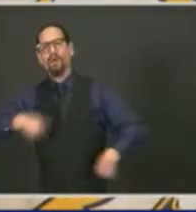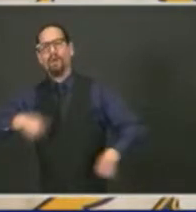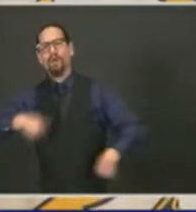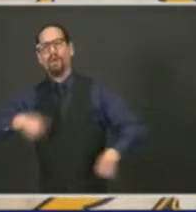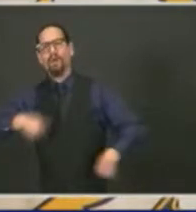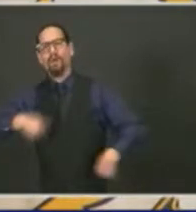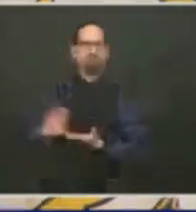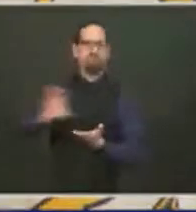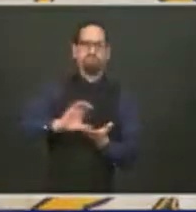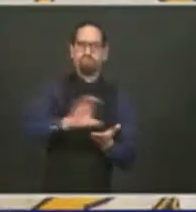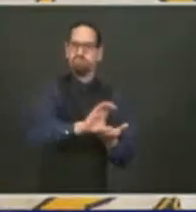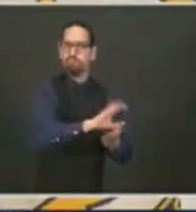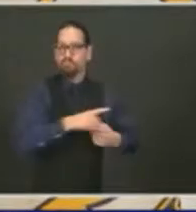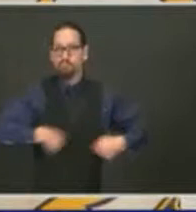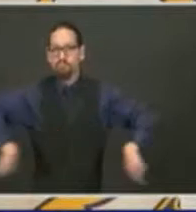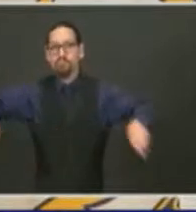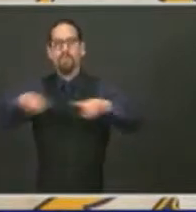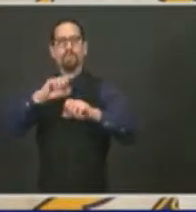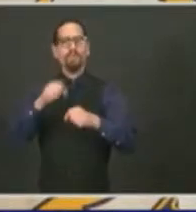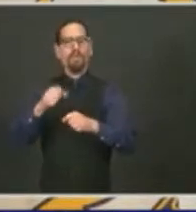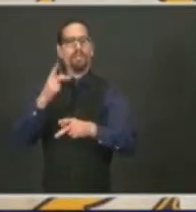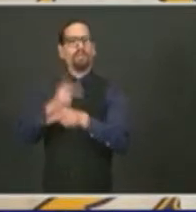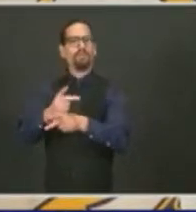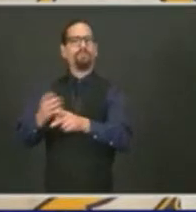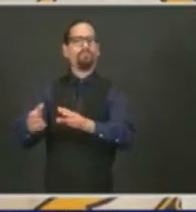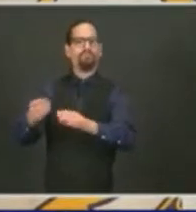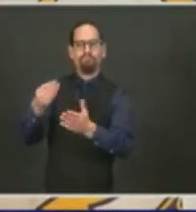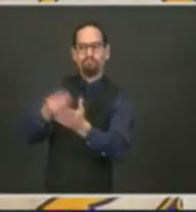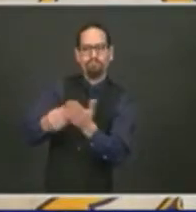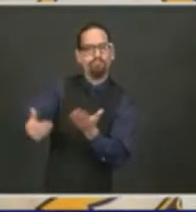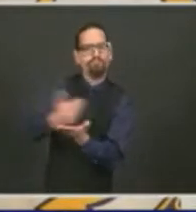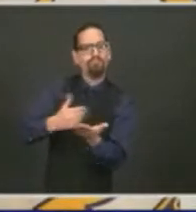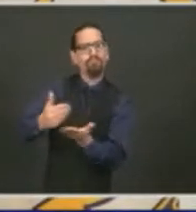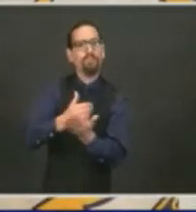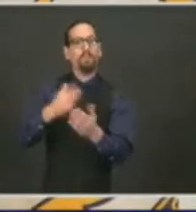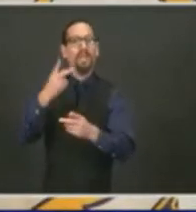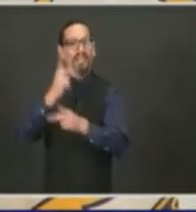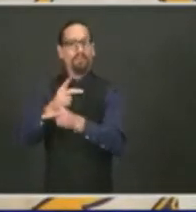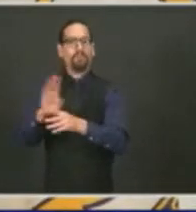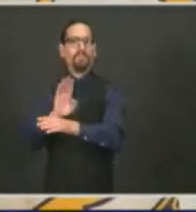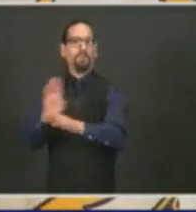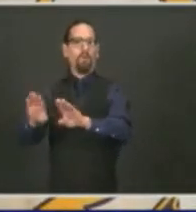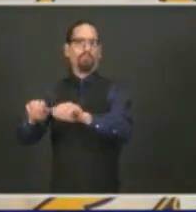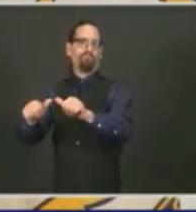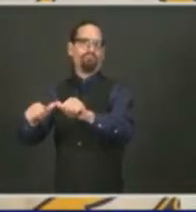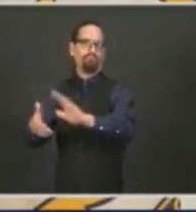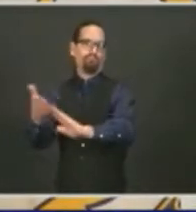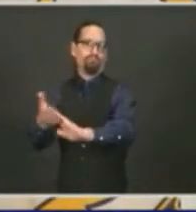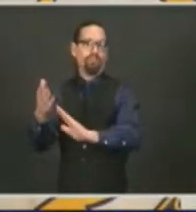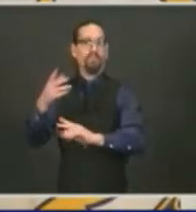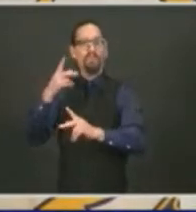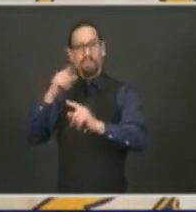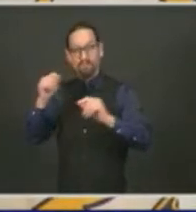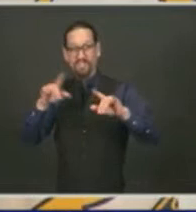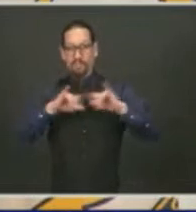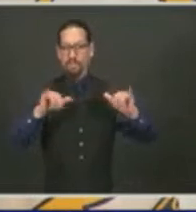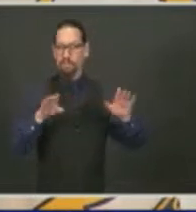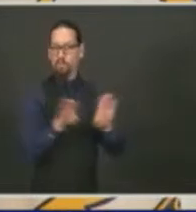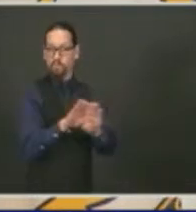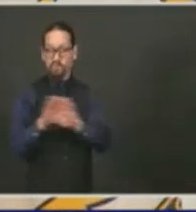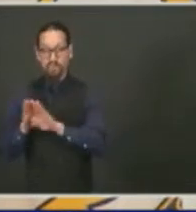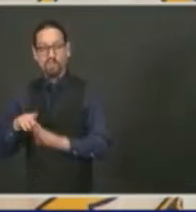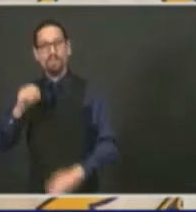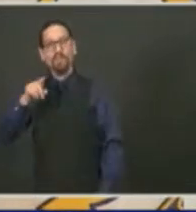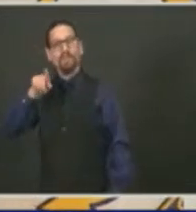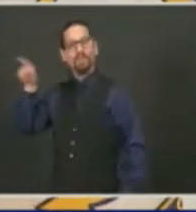to do, and it's effective. Our hospitalizations have leveled off, which is exactly what we were trying to accomplish.